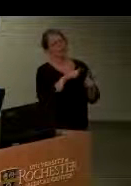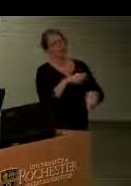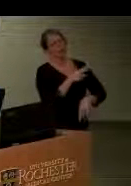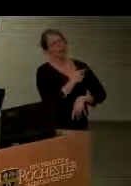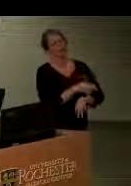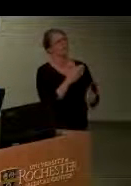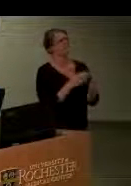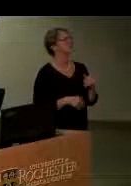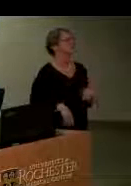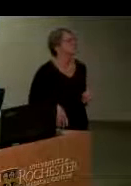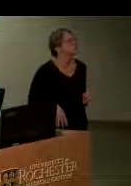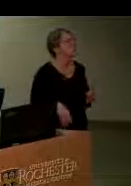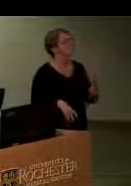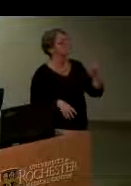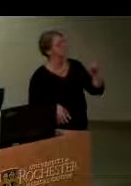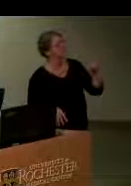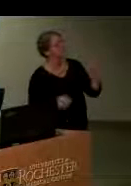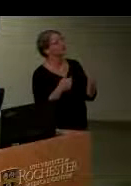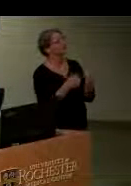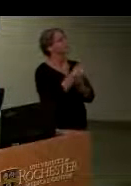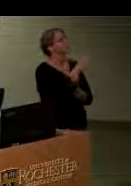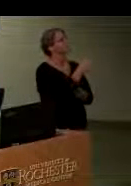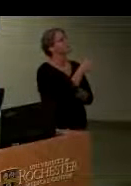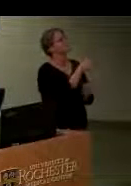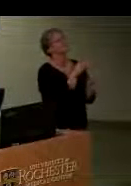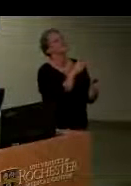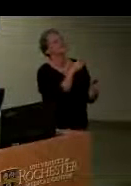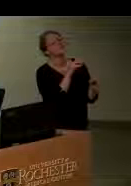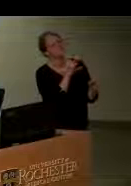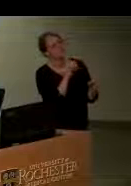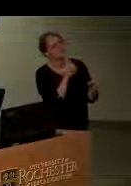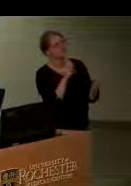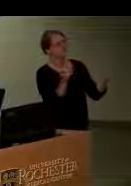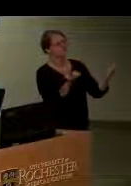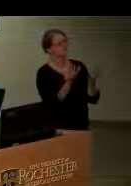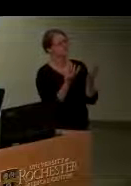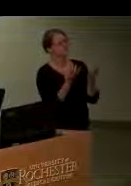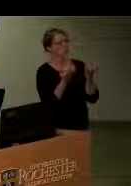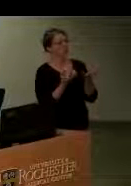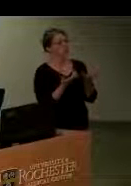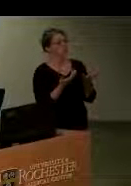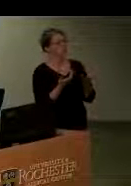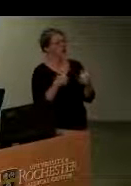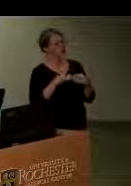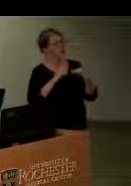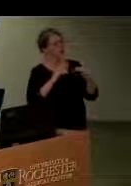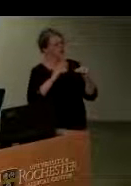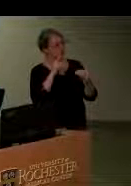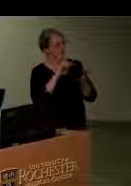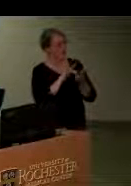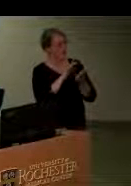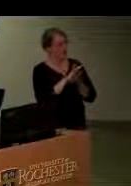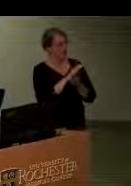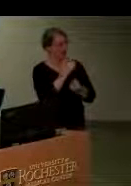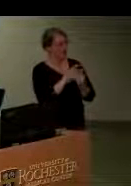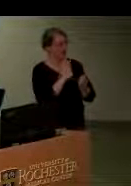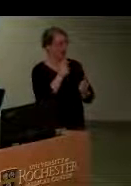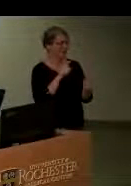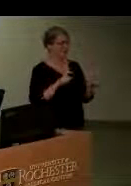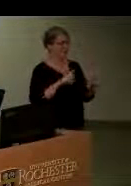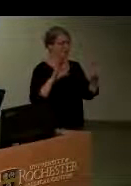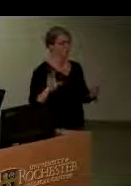be 50 attending physicians would show up, all wanting to be on the med school's faculty. And everybody had to do